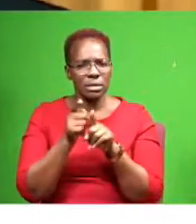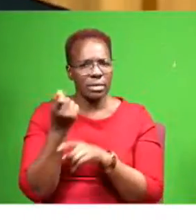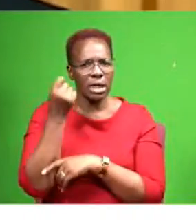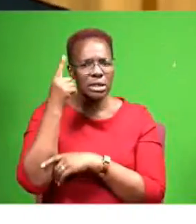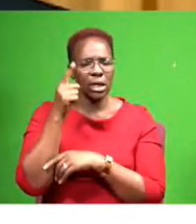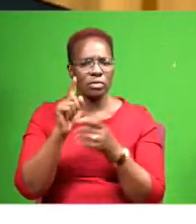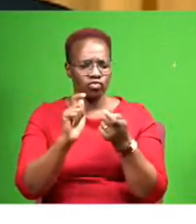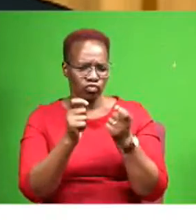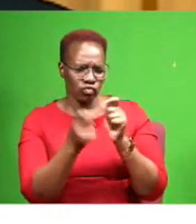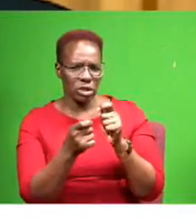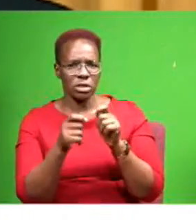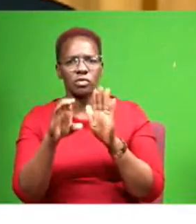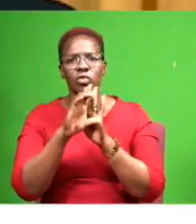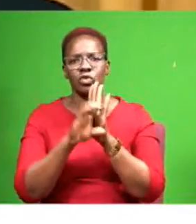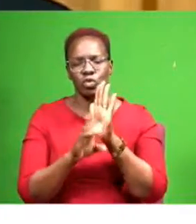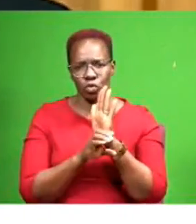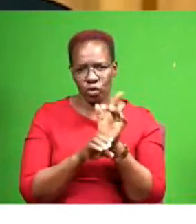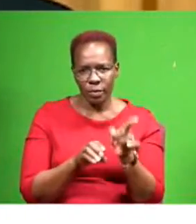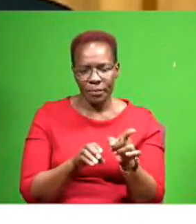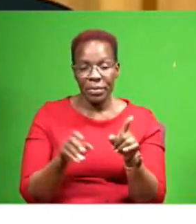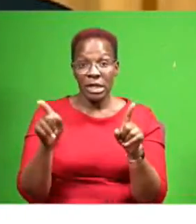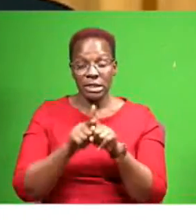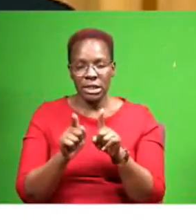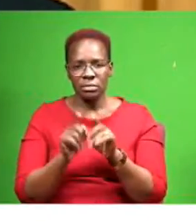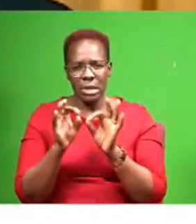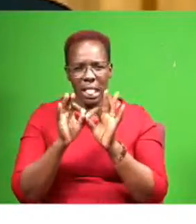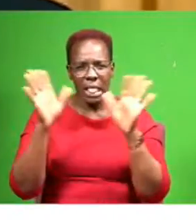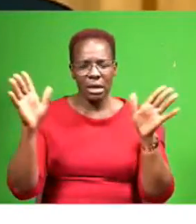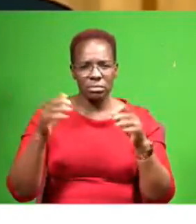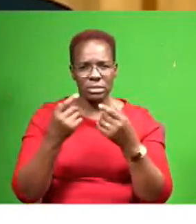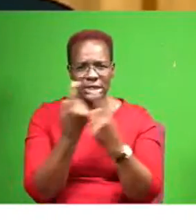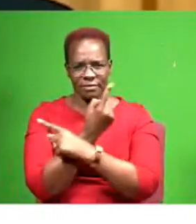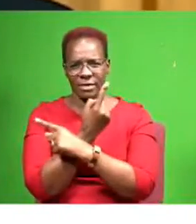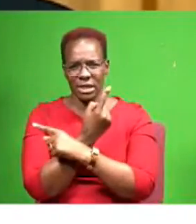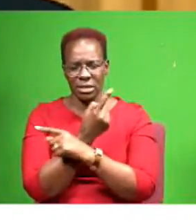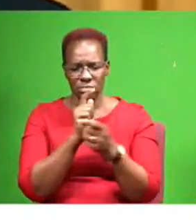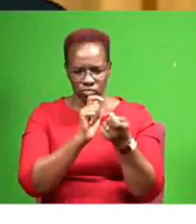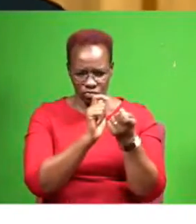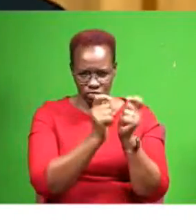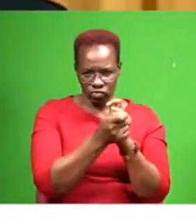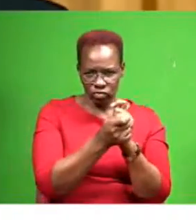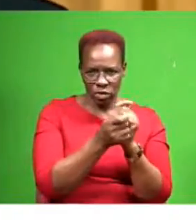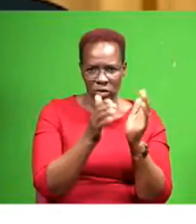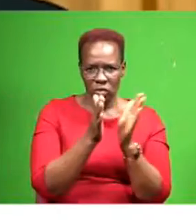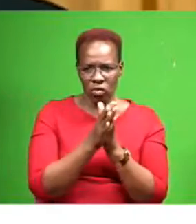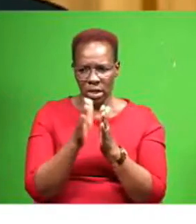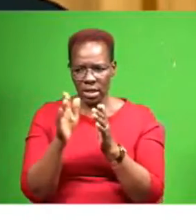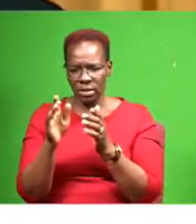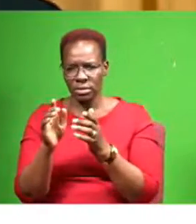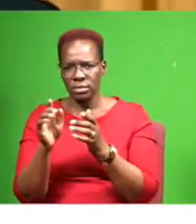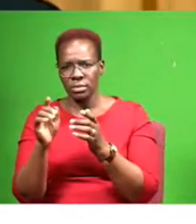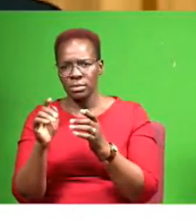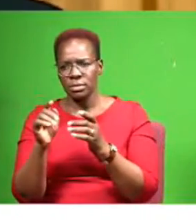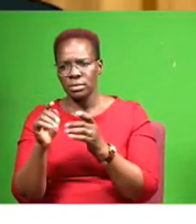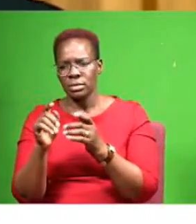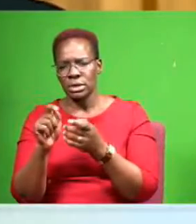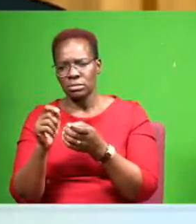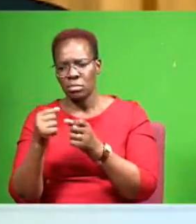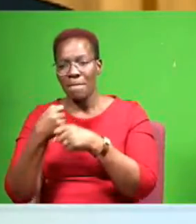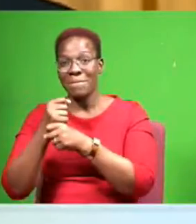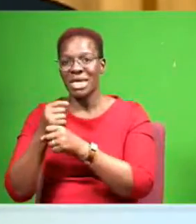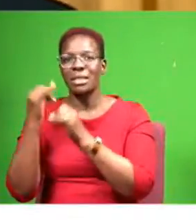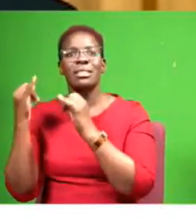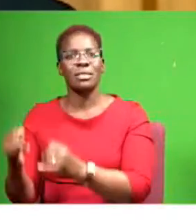of amendment of the Constitution and a distinction between amendment and dismemberment or change and remaking of a